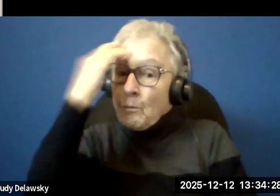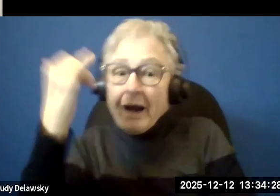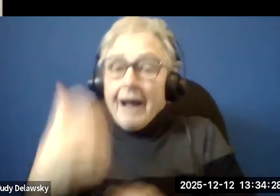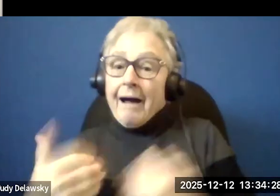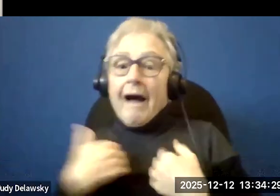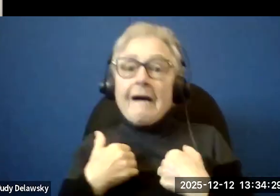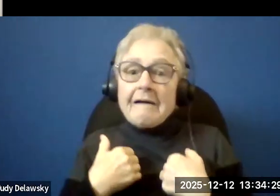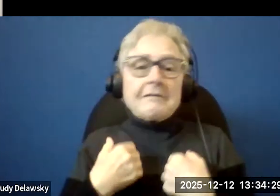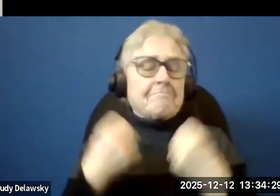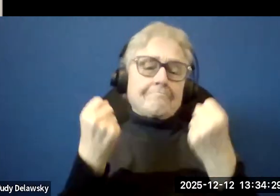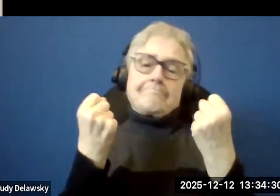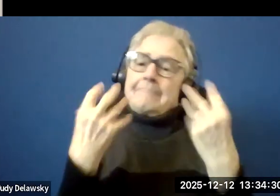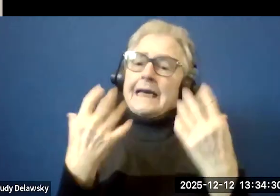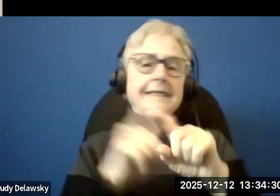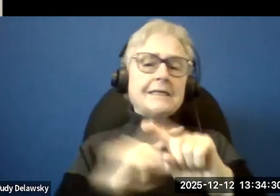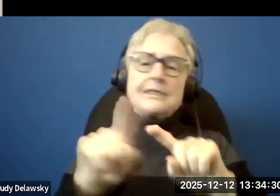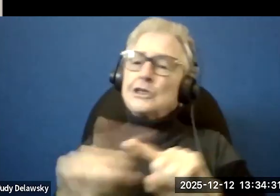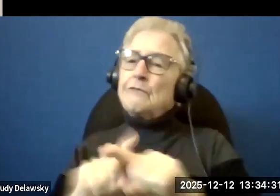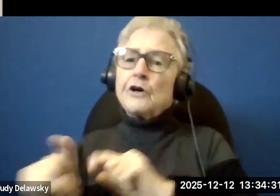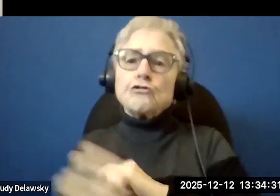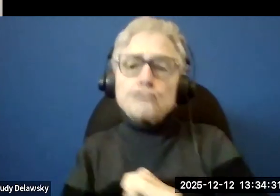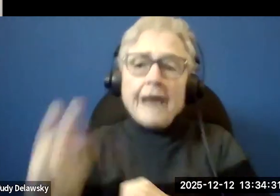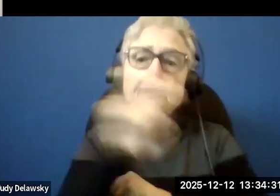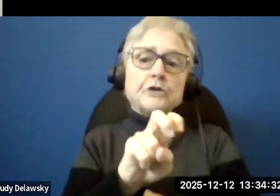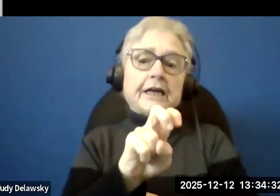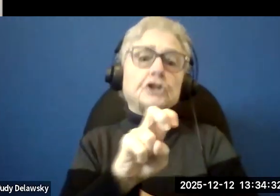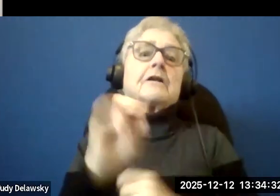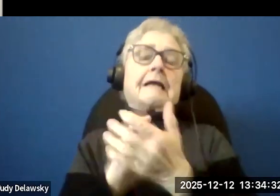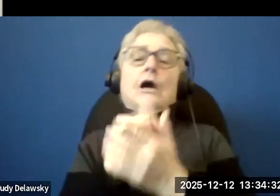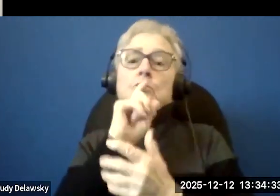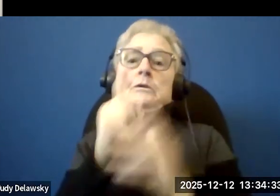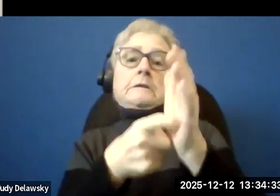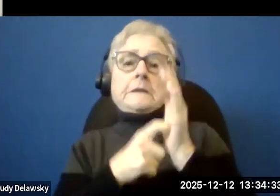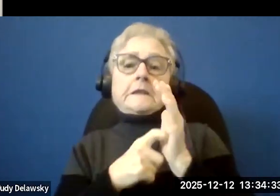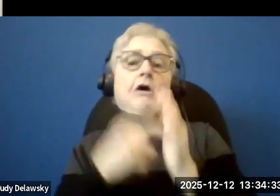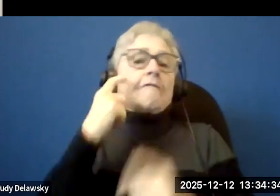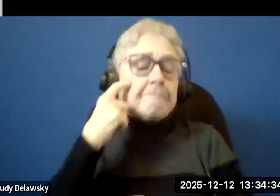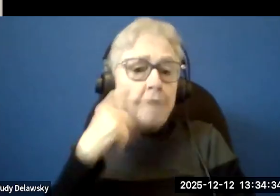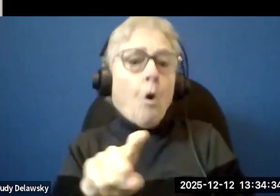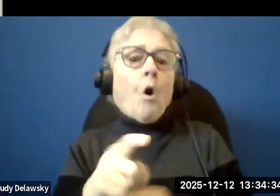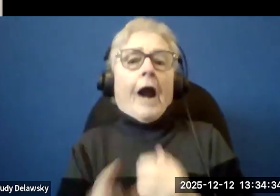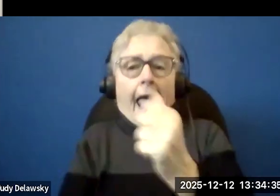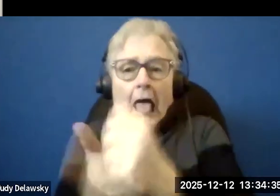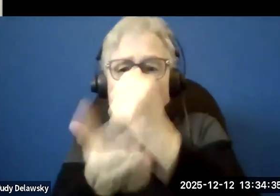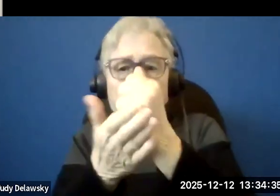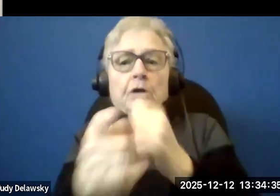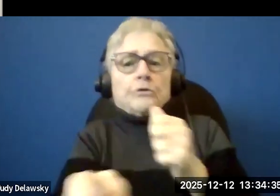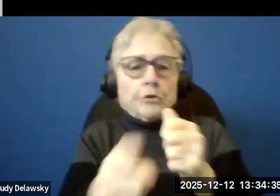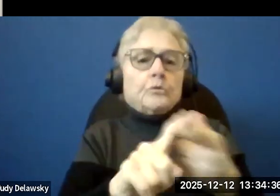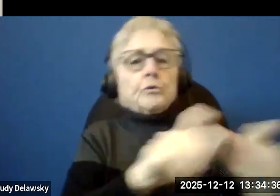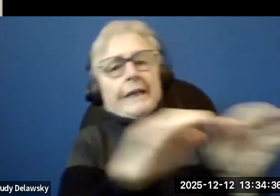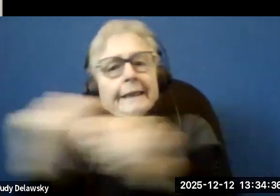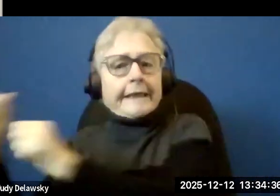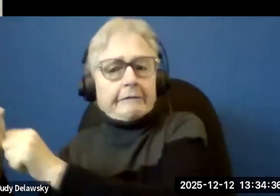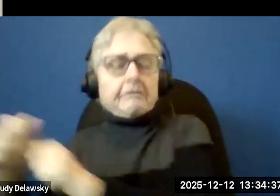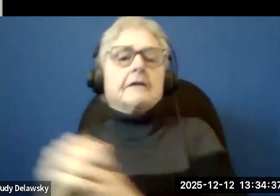know, different varieties of transportation that would then be needed on the evacuation end, but also on the receiving end in the